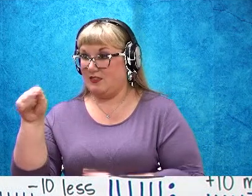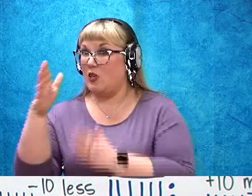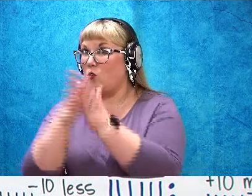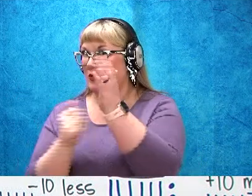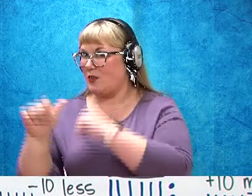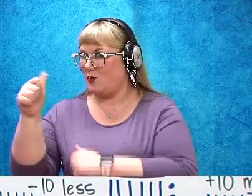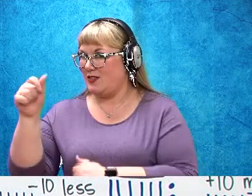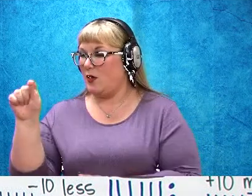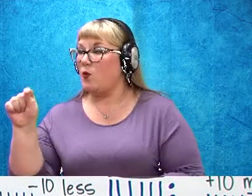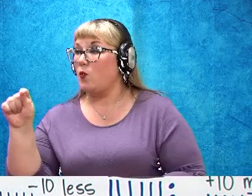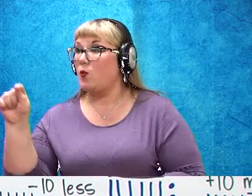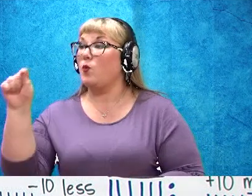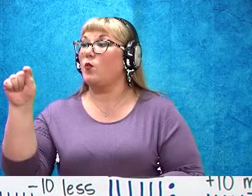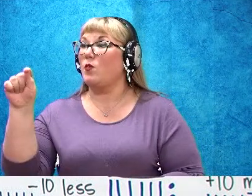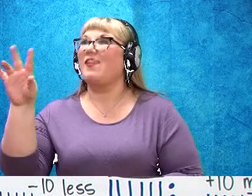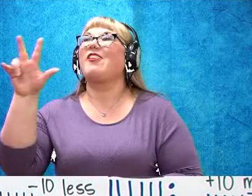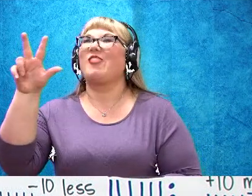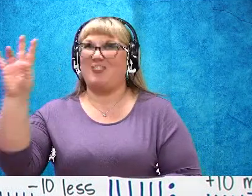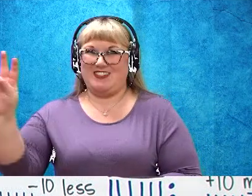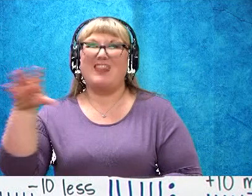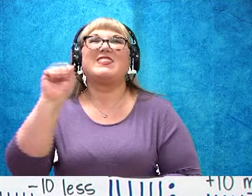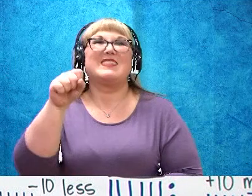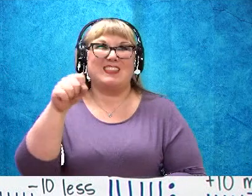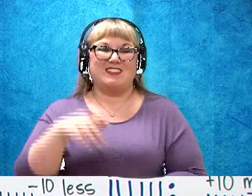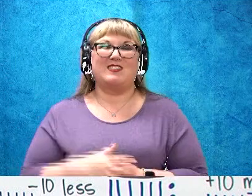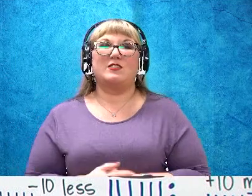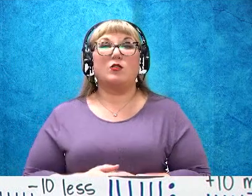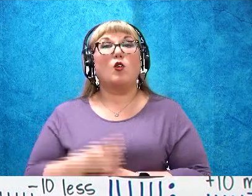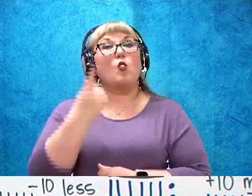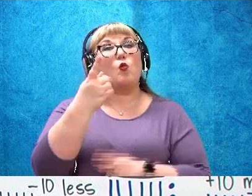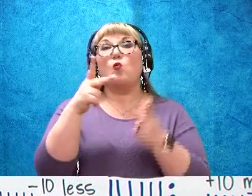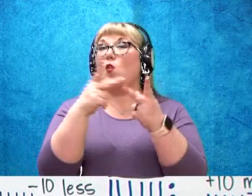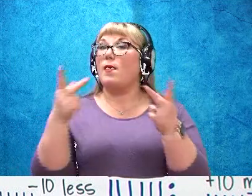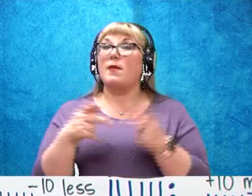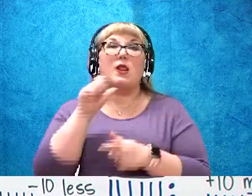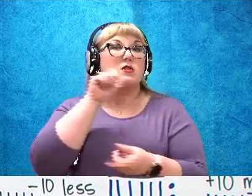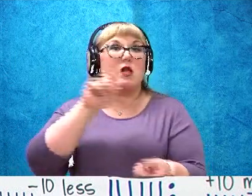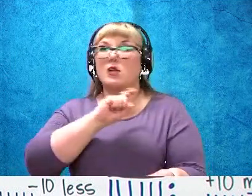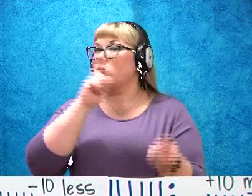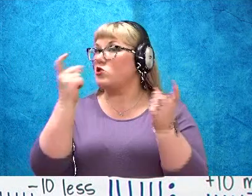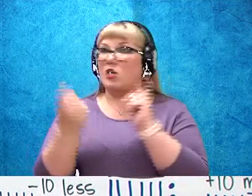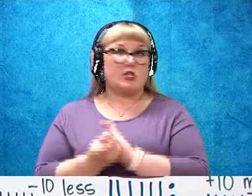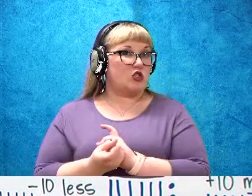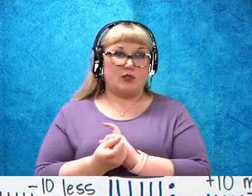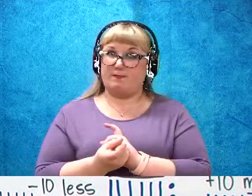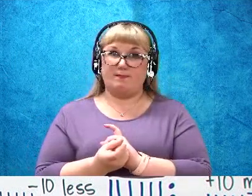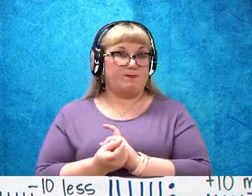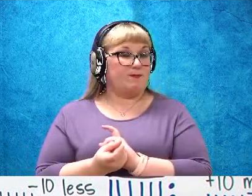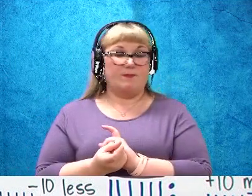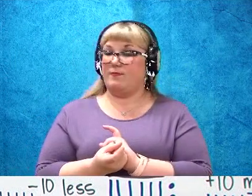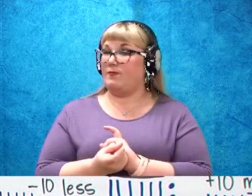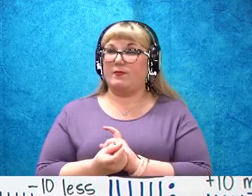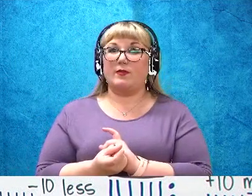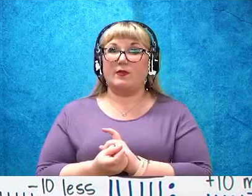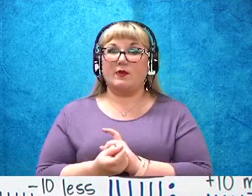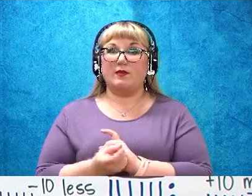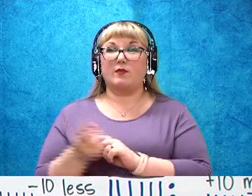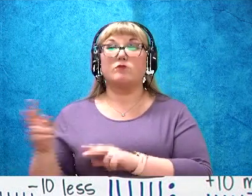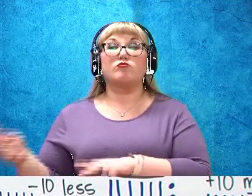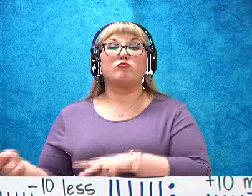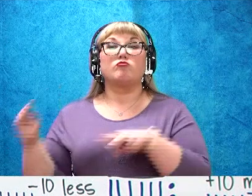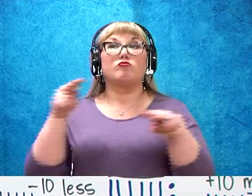10. We get 37. The ones place did not change. So let's look